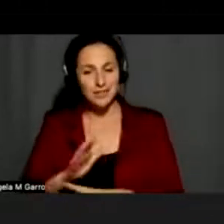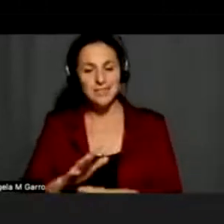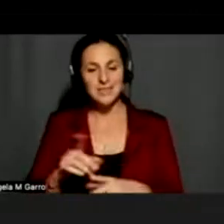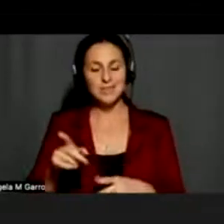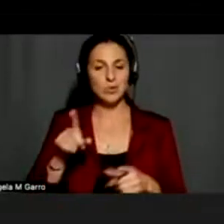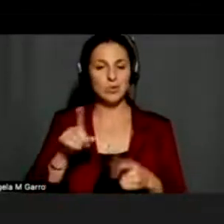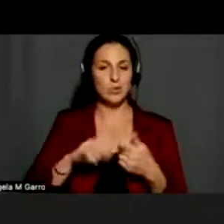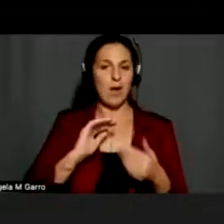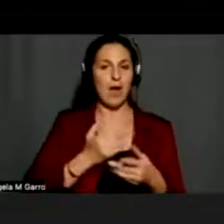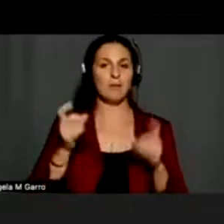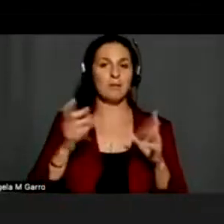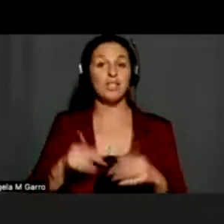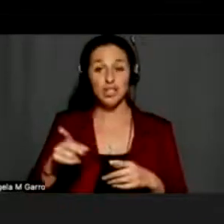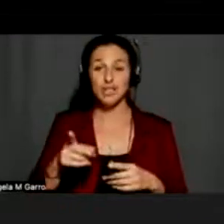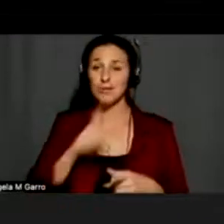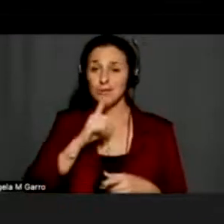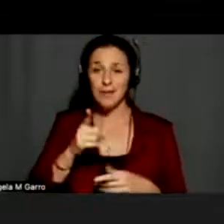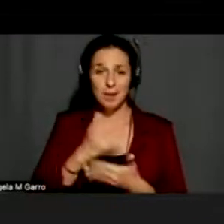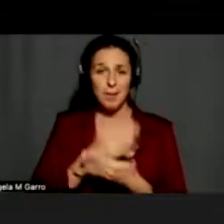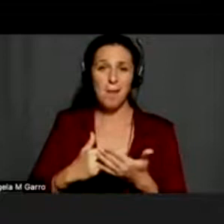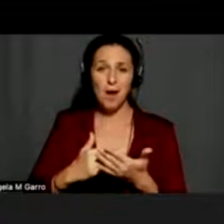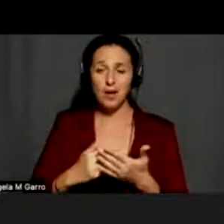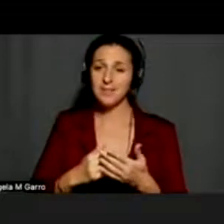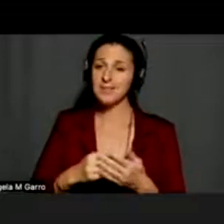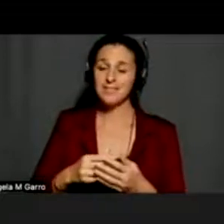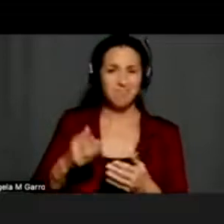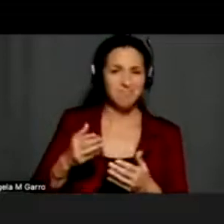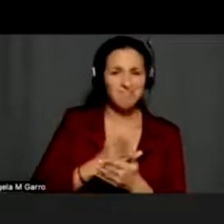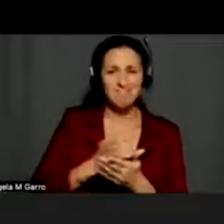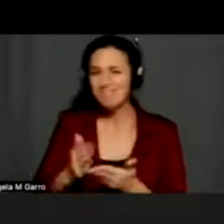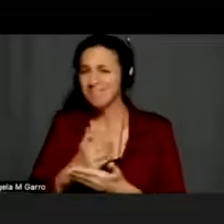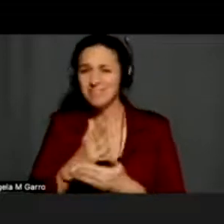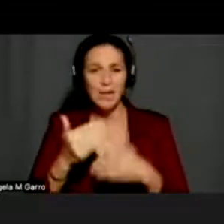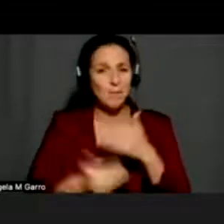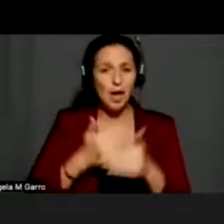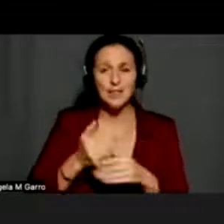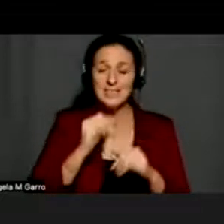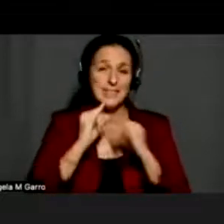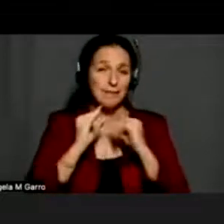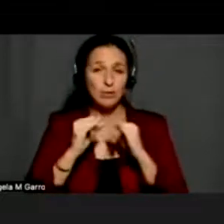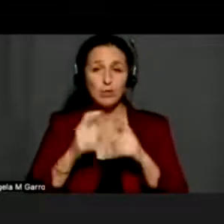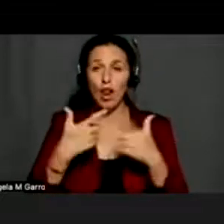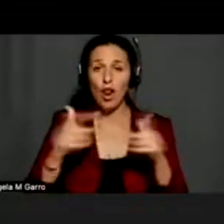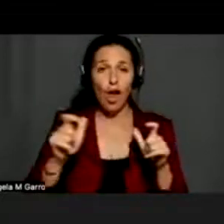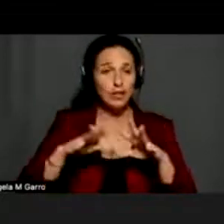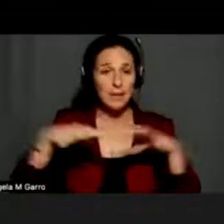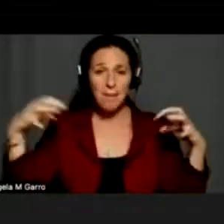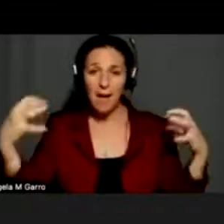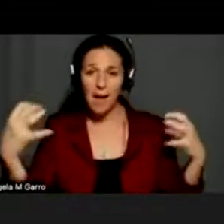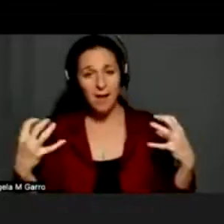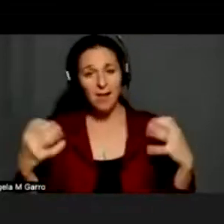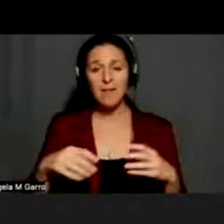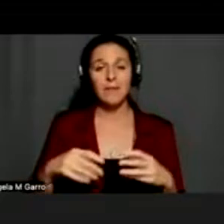quite rigorous process to become the selected candidate, interviewing for a large panel comprised of both of our